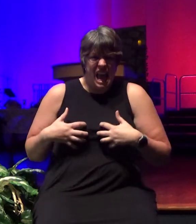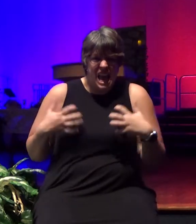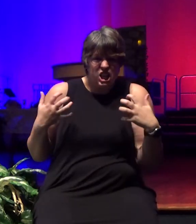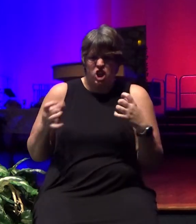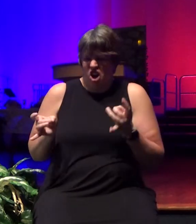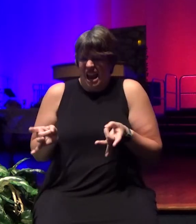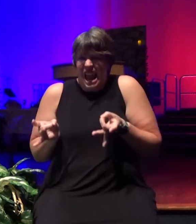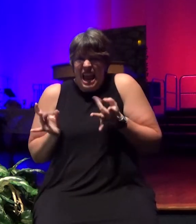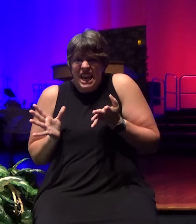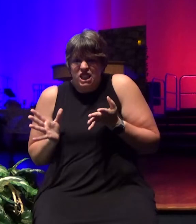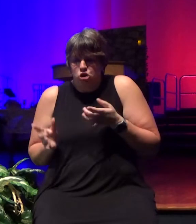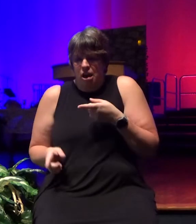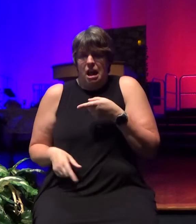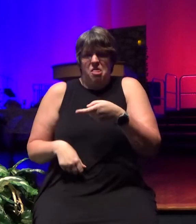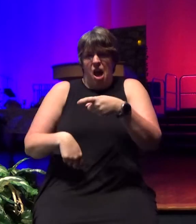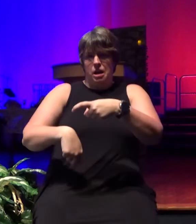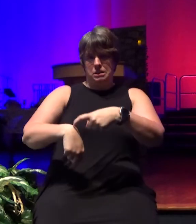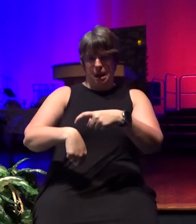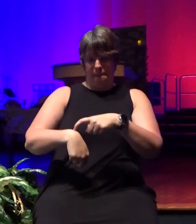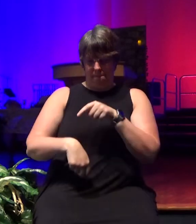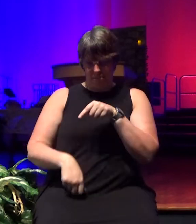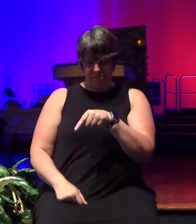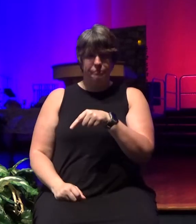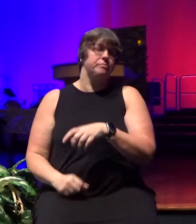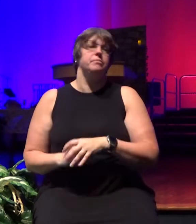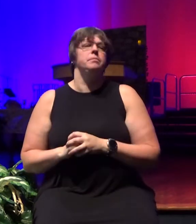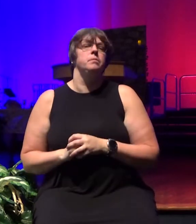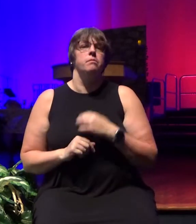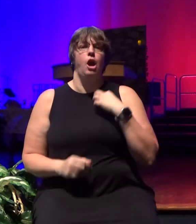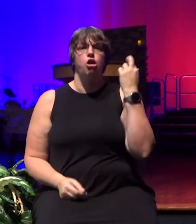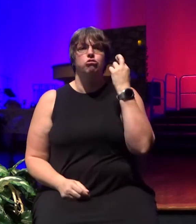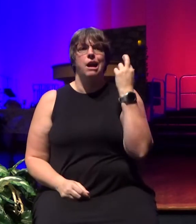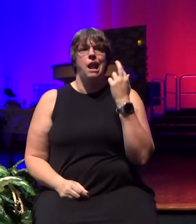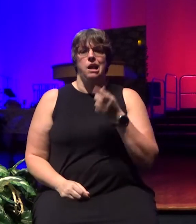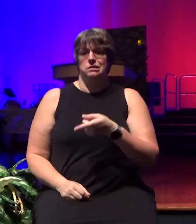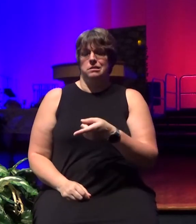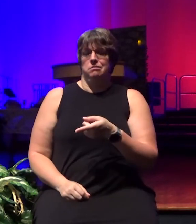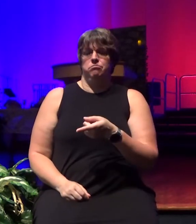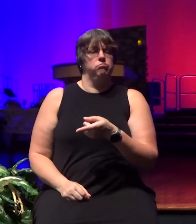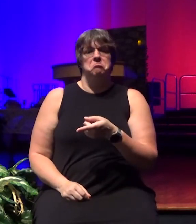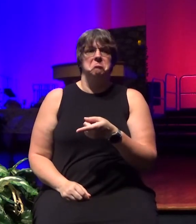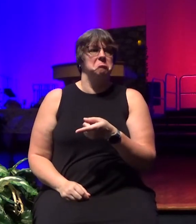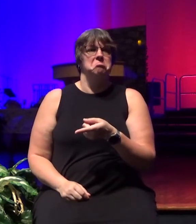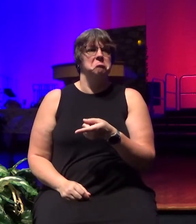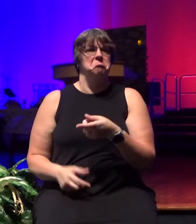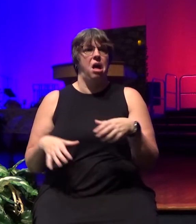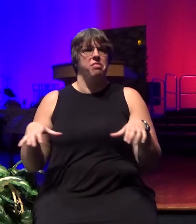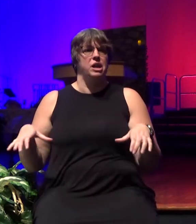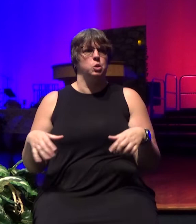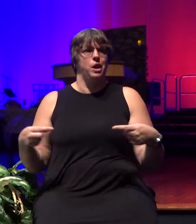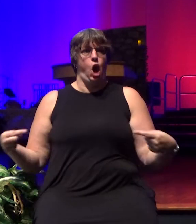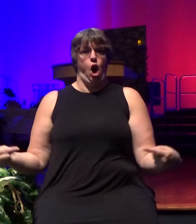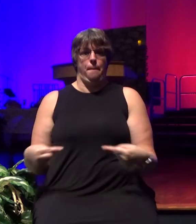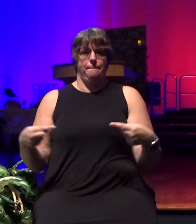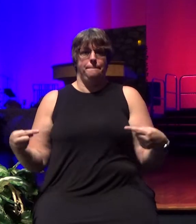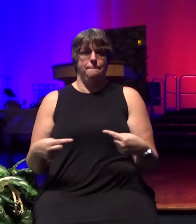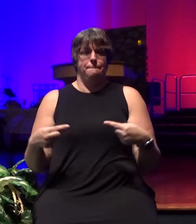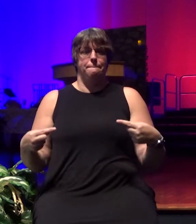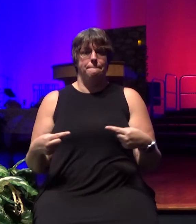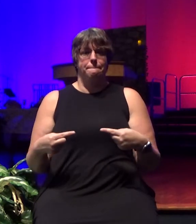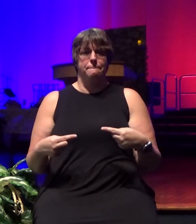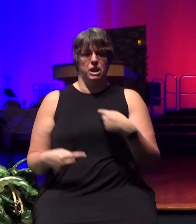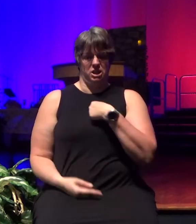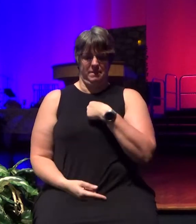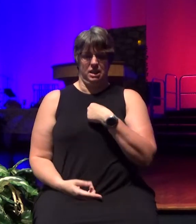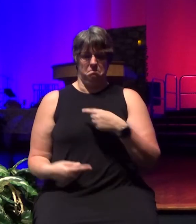a time when I realized that was going to really do harm to me. And that it was up to me to shift